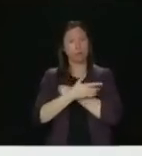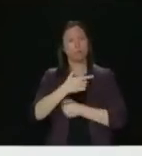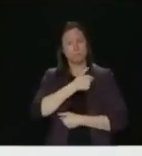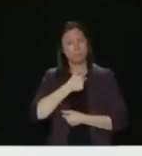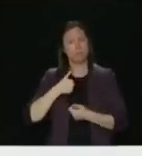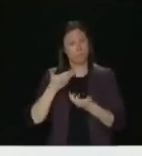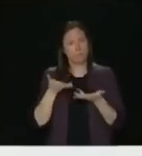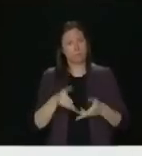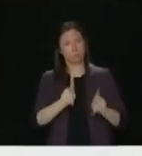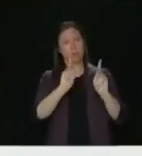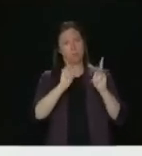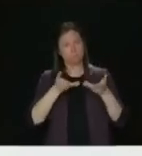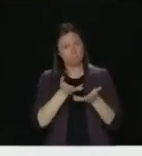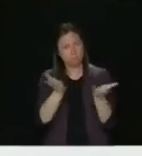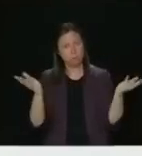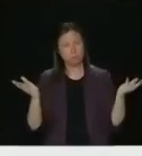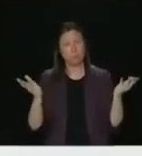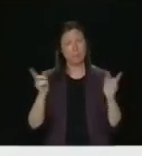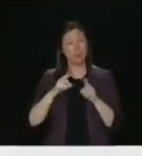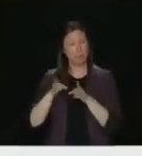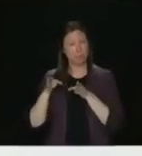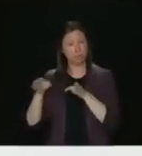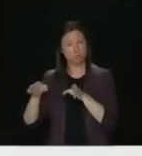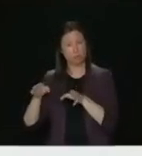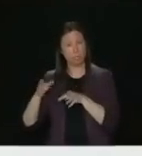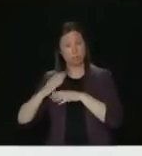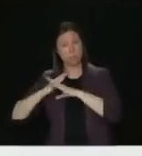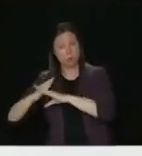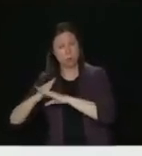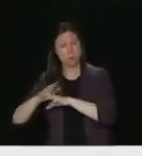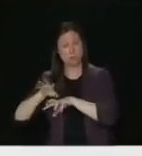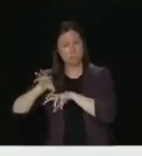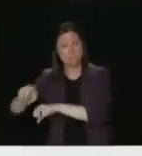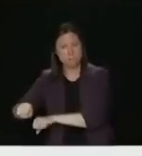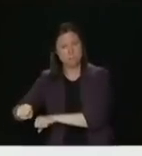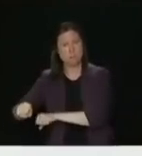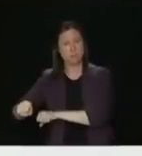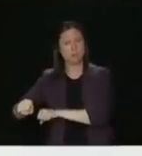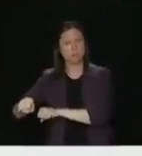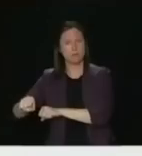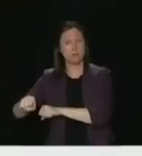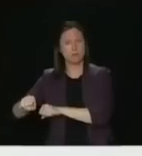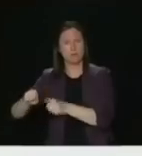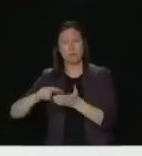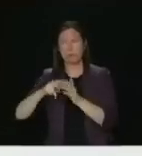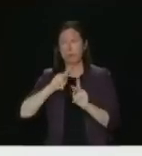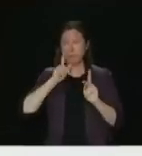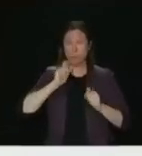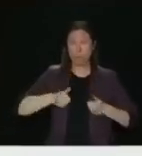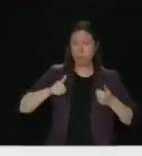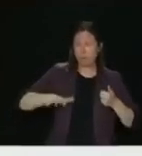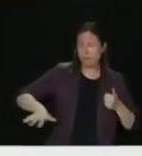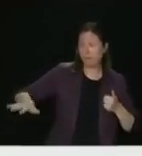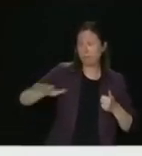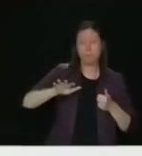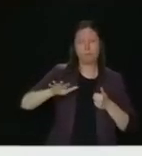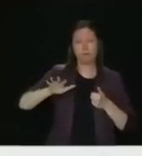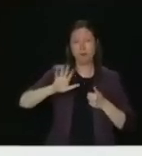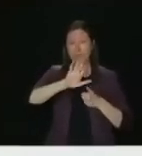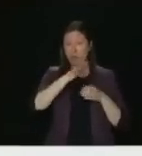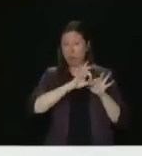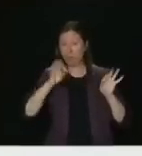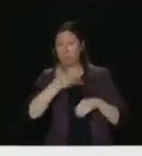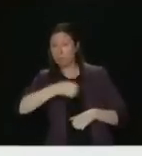But blockading streets and critical infrastructure and depriving your neighbors of their